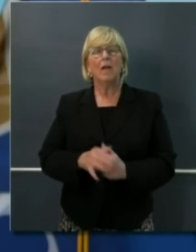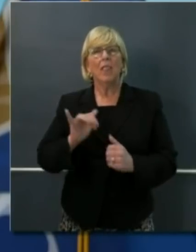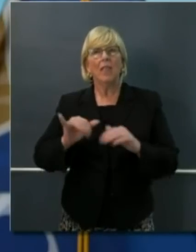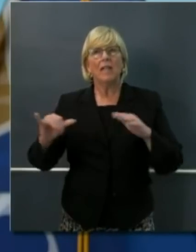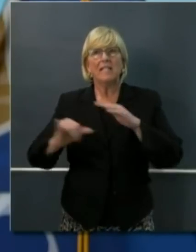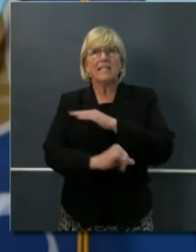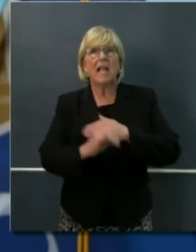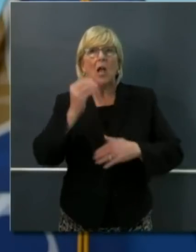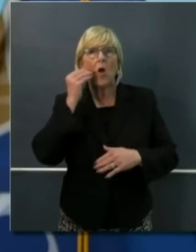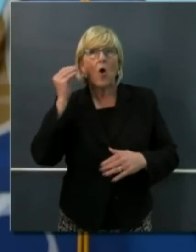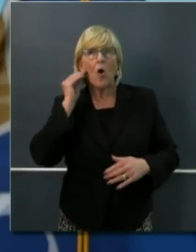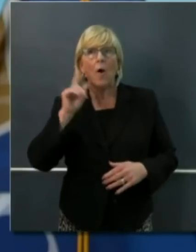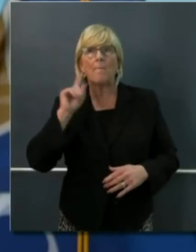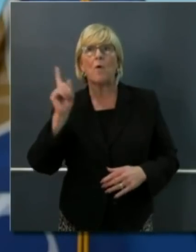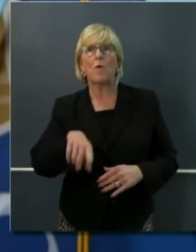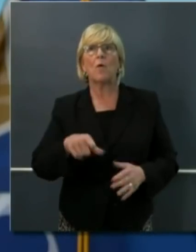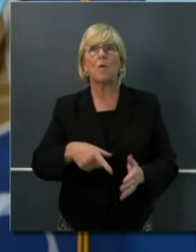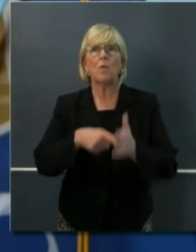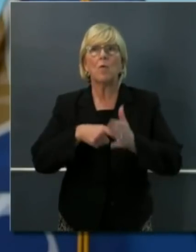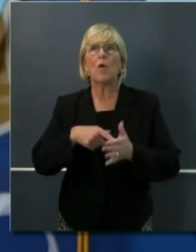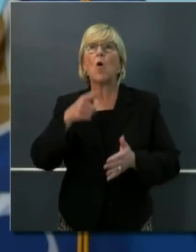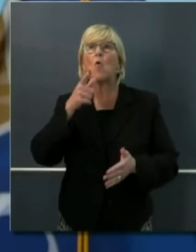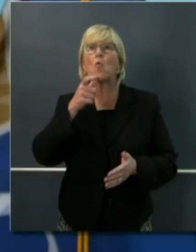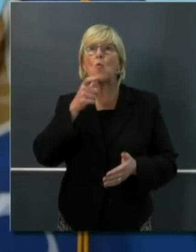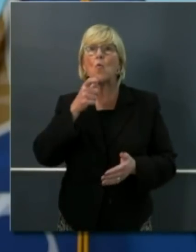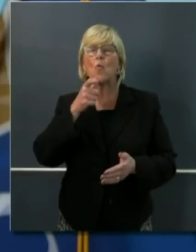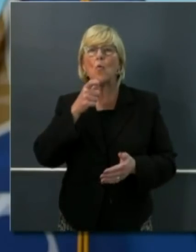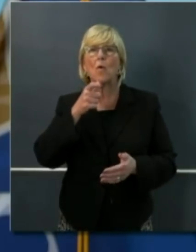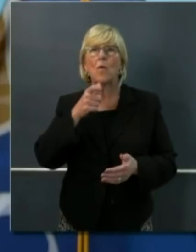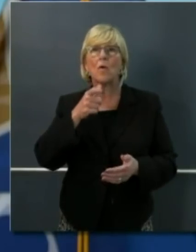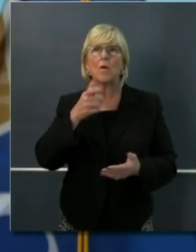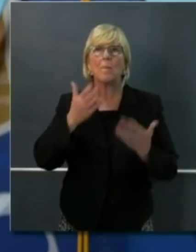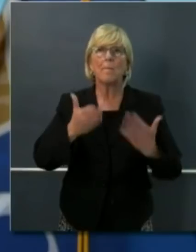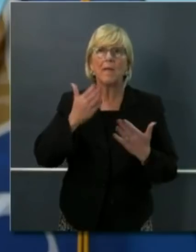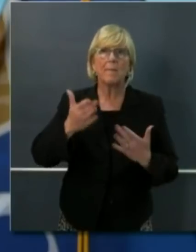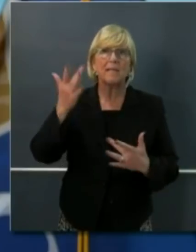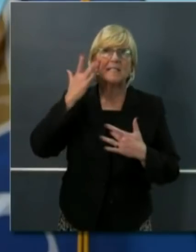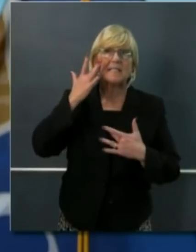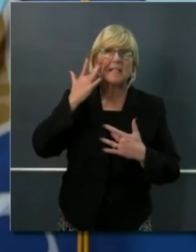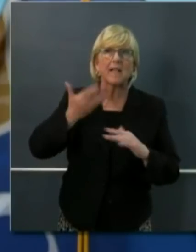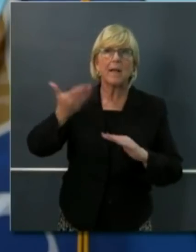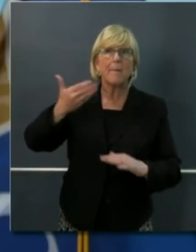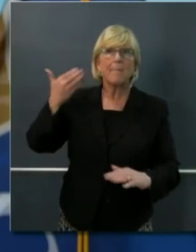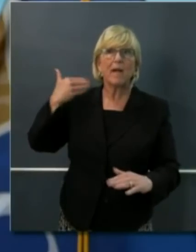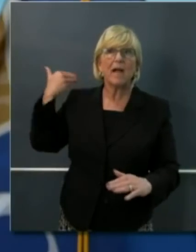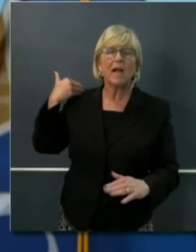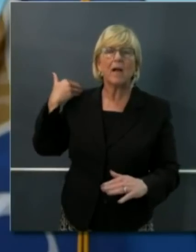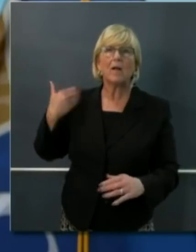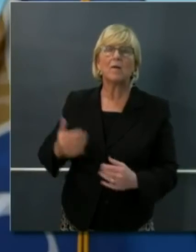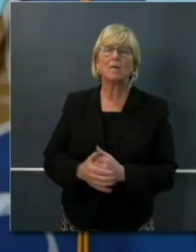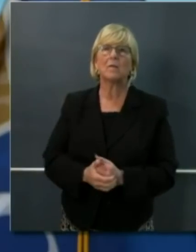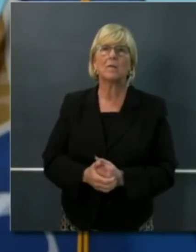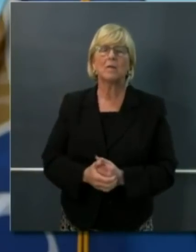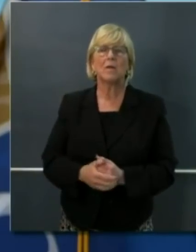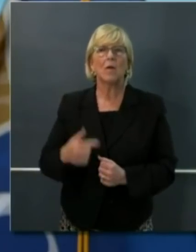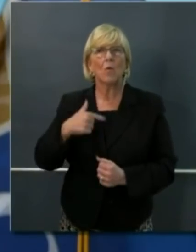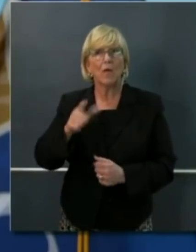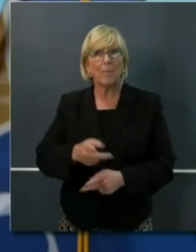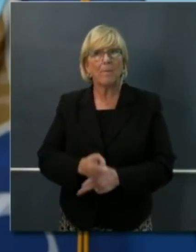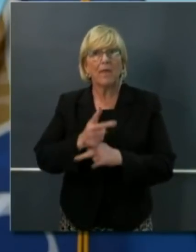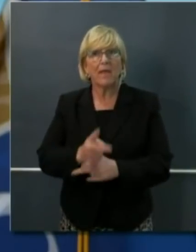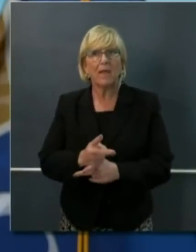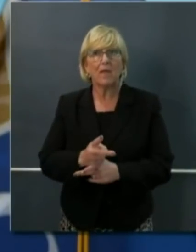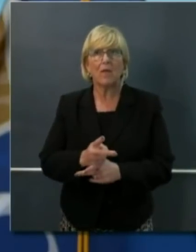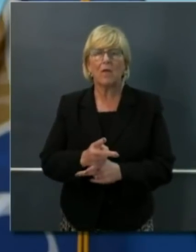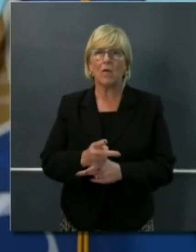order requires us to understand who might have been infected in the past. We say with caution that we know we can't use